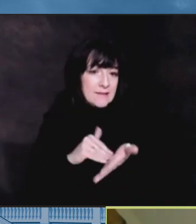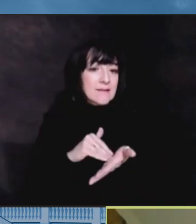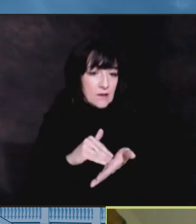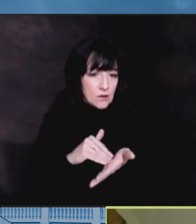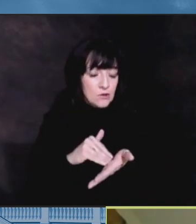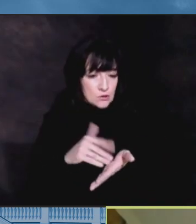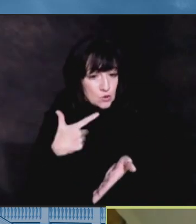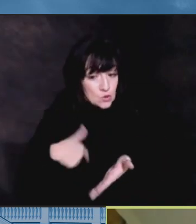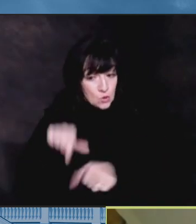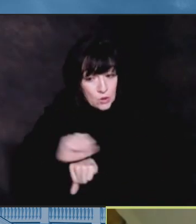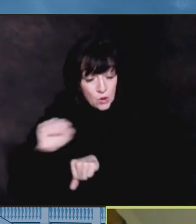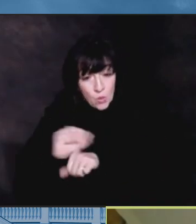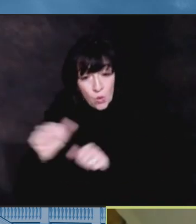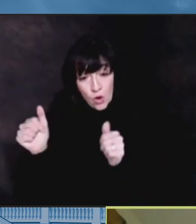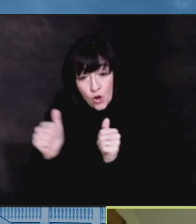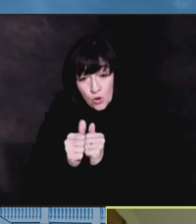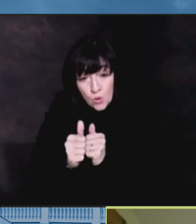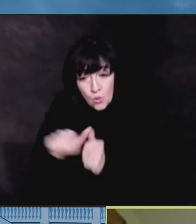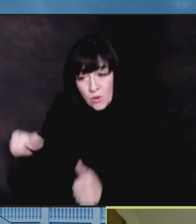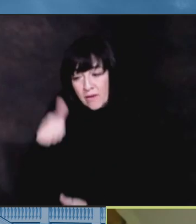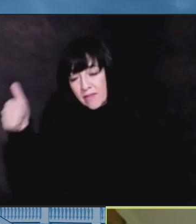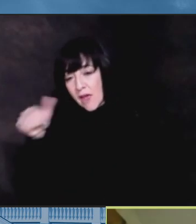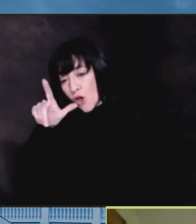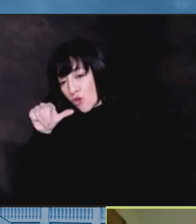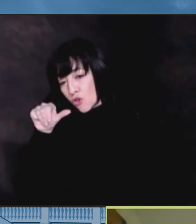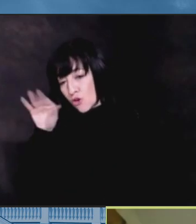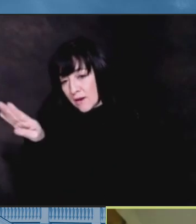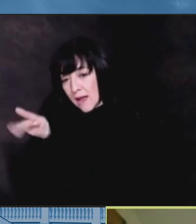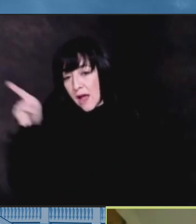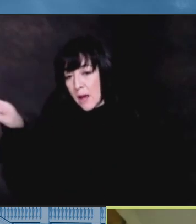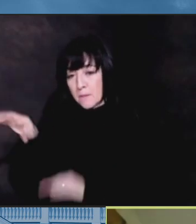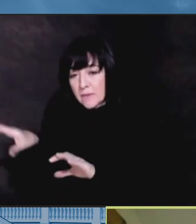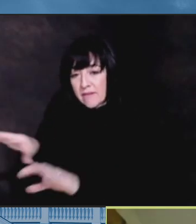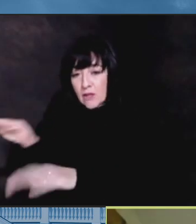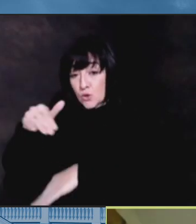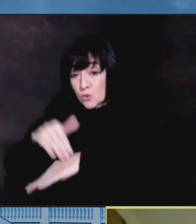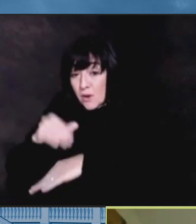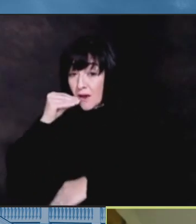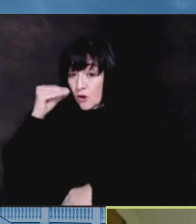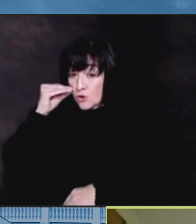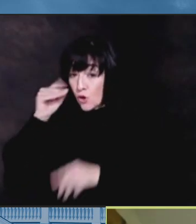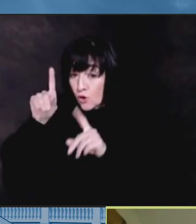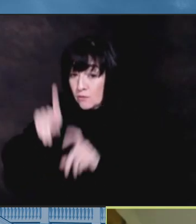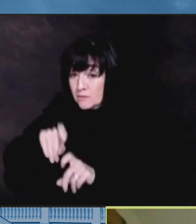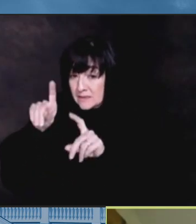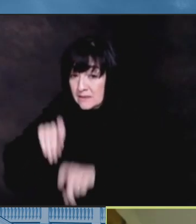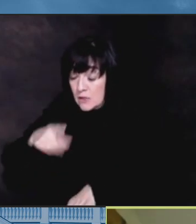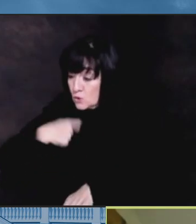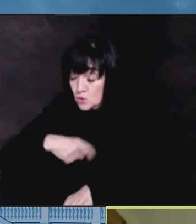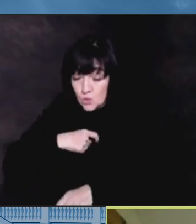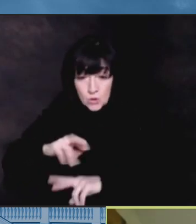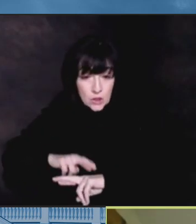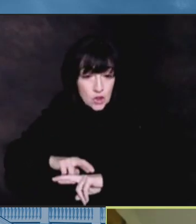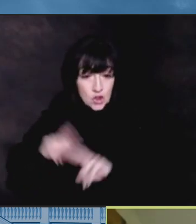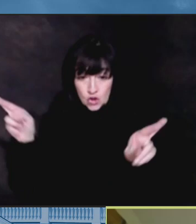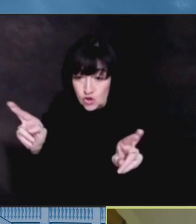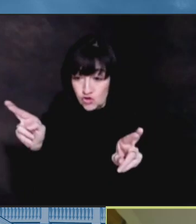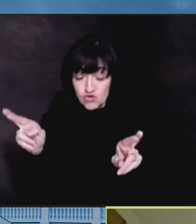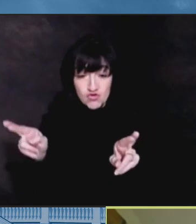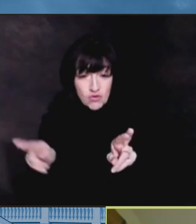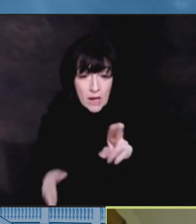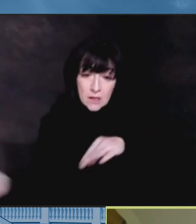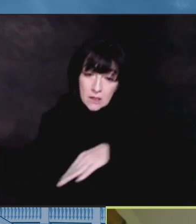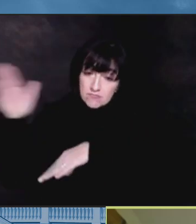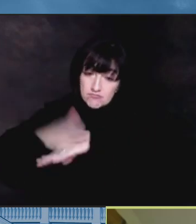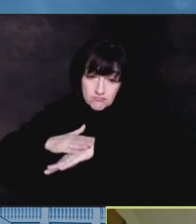our provider, the other lab Vault that does the at-home testing, and we are ready to ramp this up as well. This is